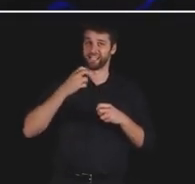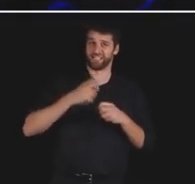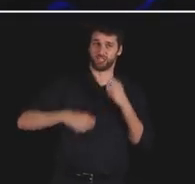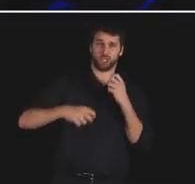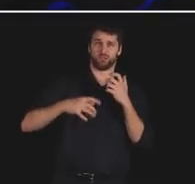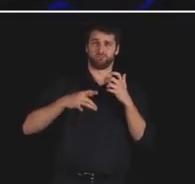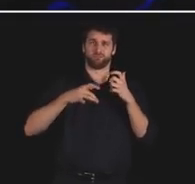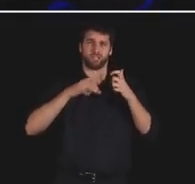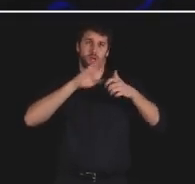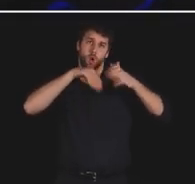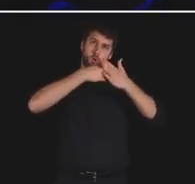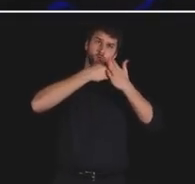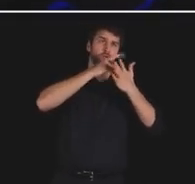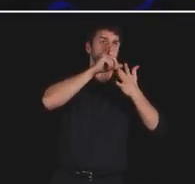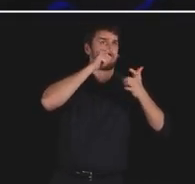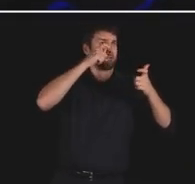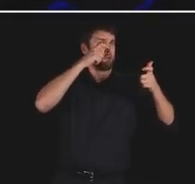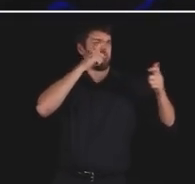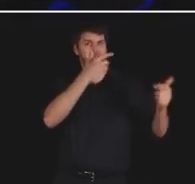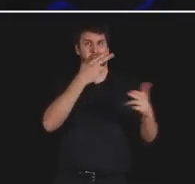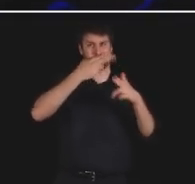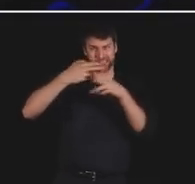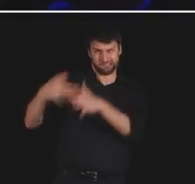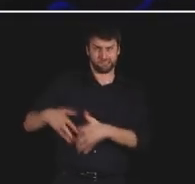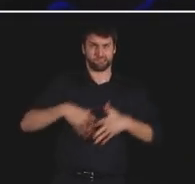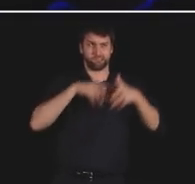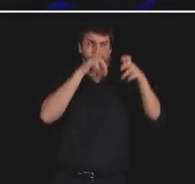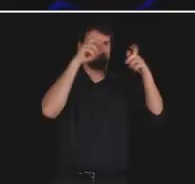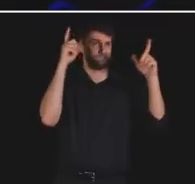Zitting cisticolas and Oleaginous hemispinguses straight.